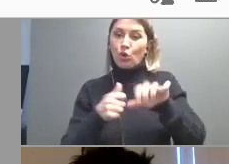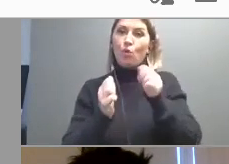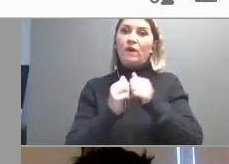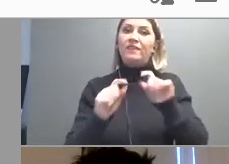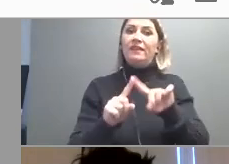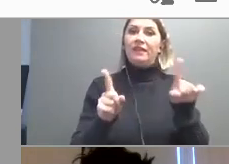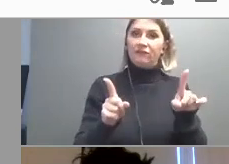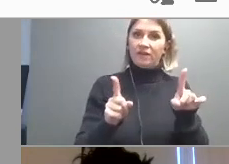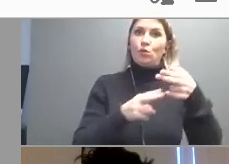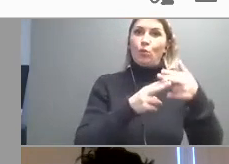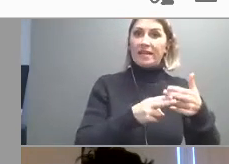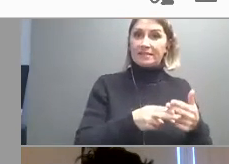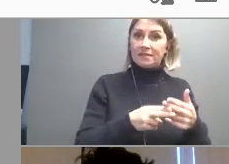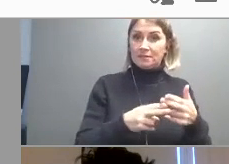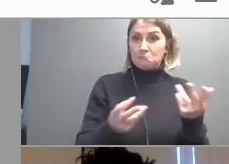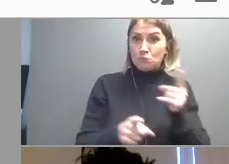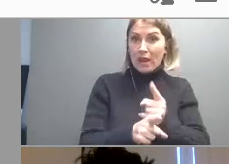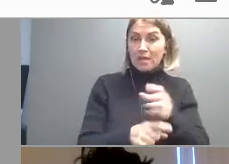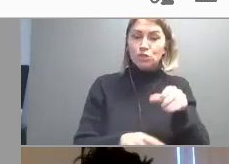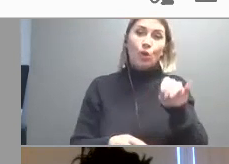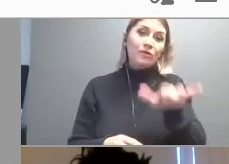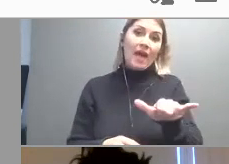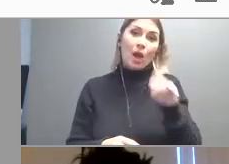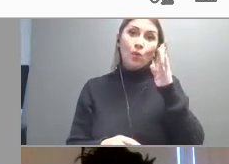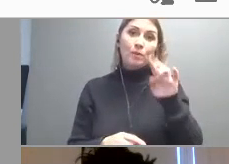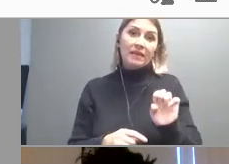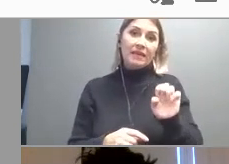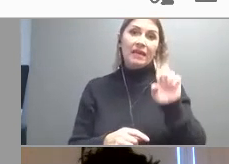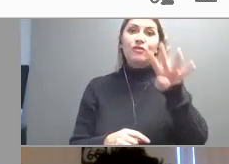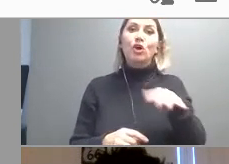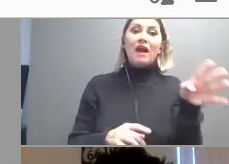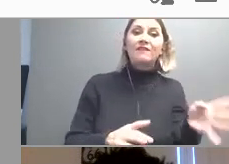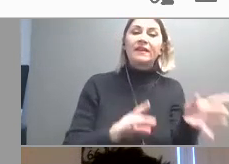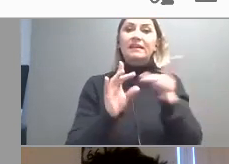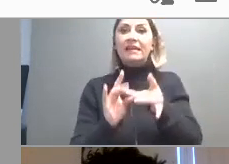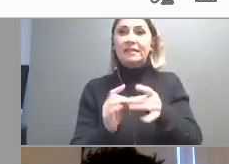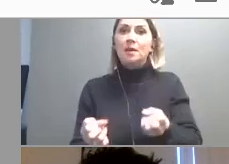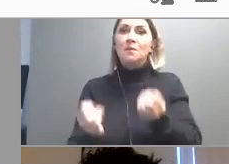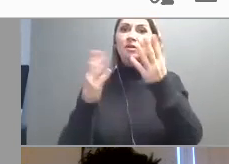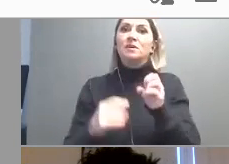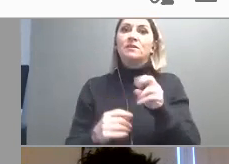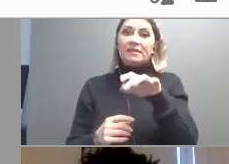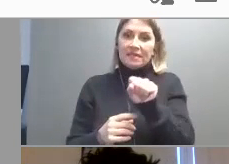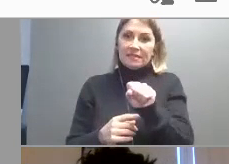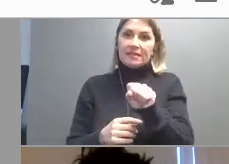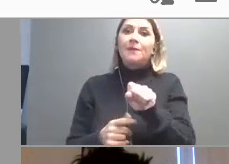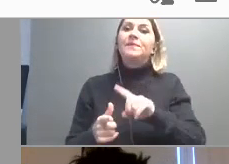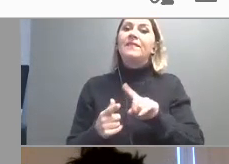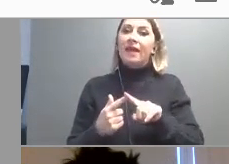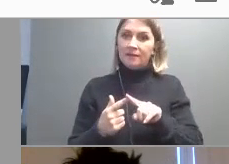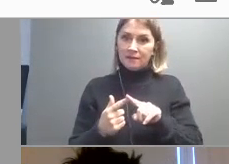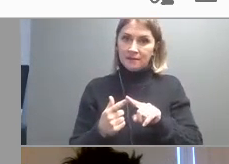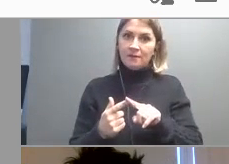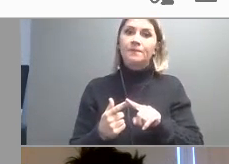different weights, right? So that could be the graph connecting multiple cities, and then